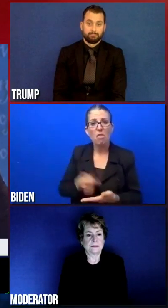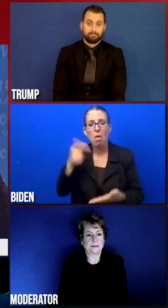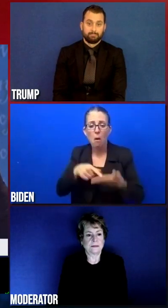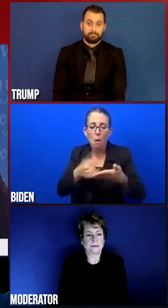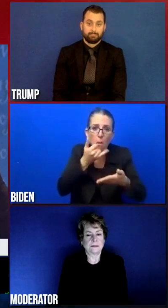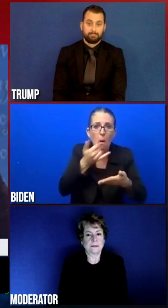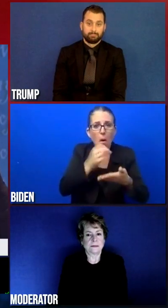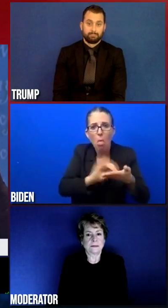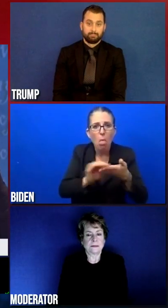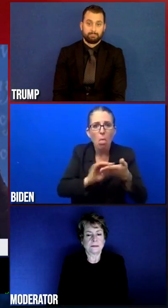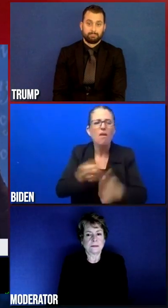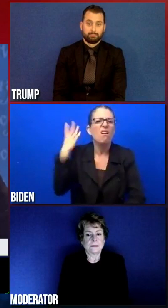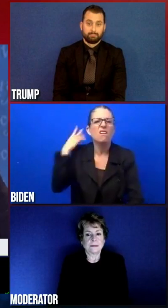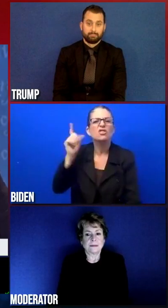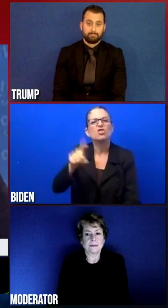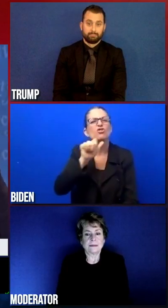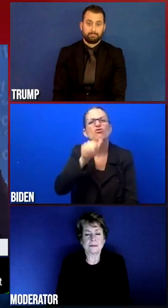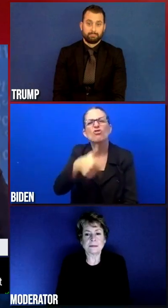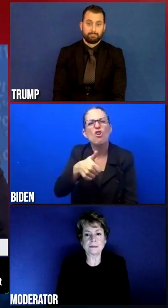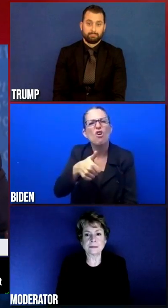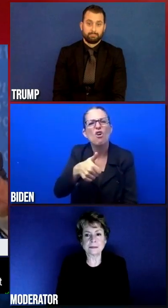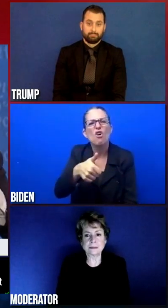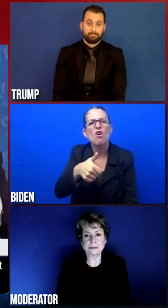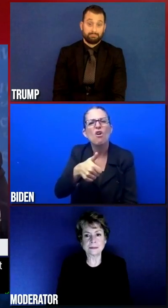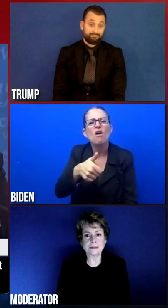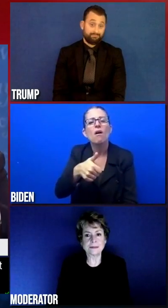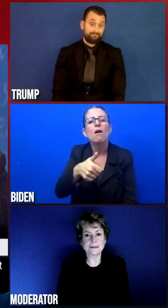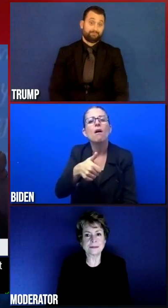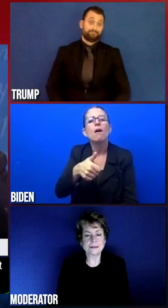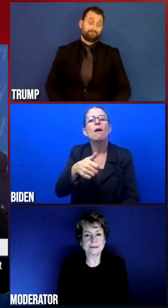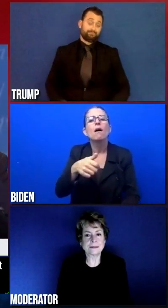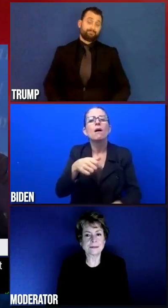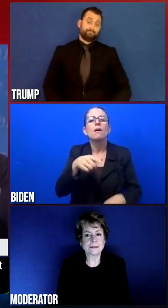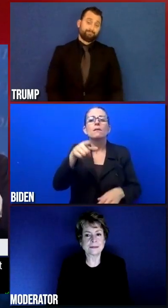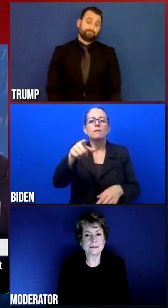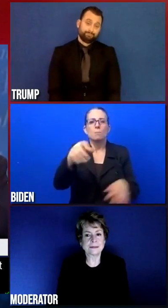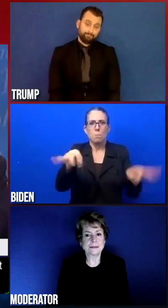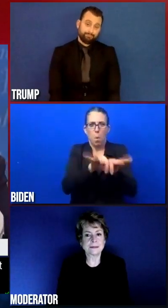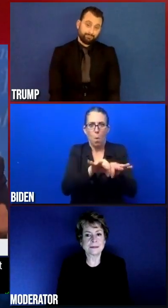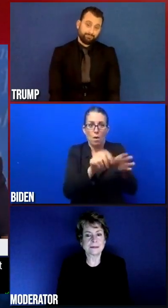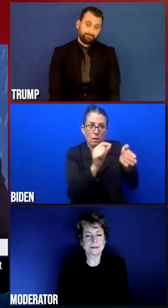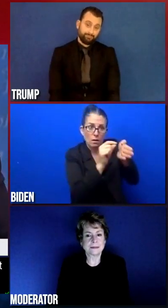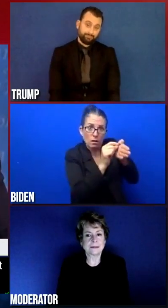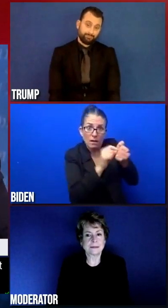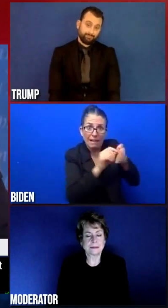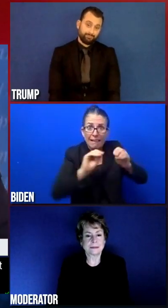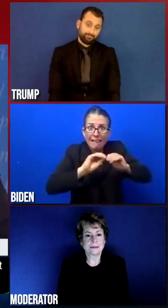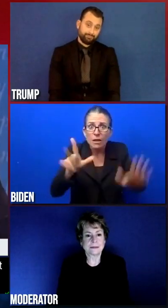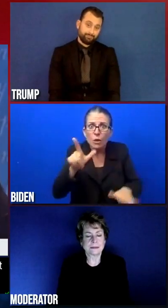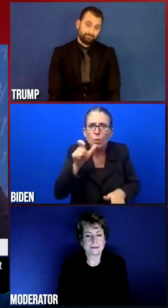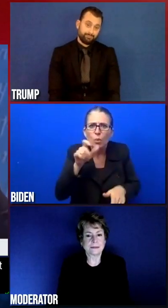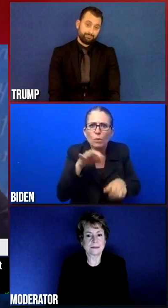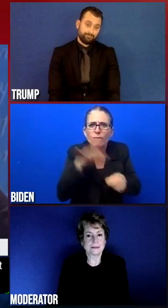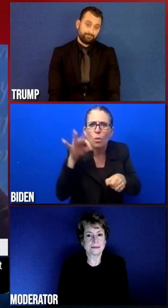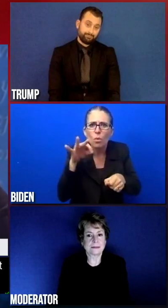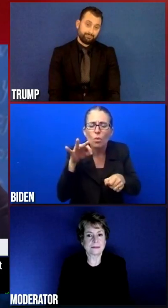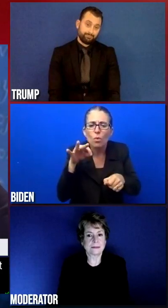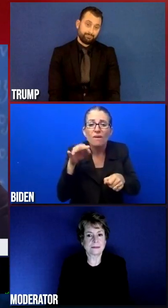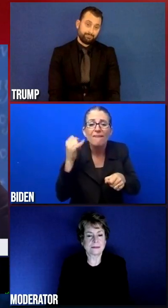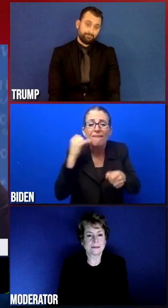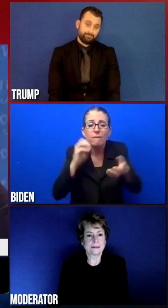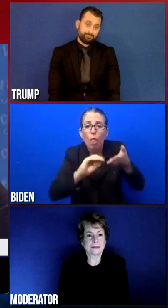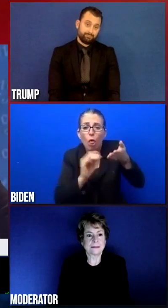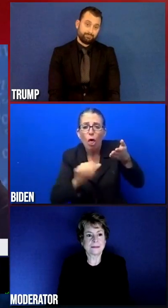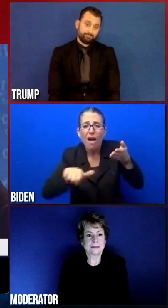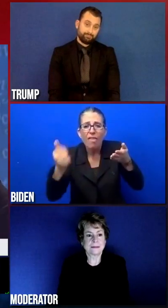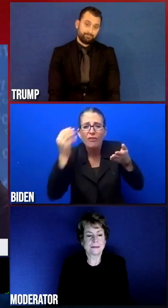I. Who they voted for, testify, say who they voted for, say it's you. That is totally legitimate. All right. Excuse